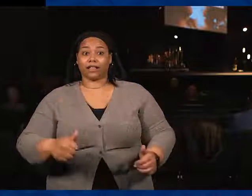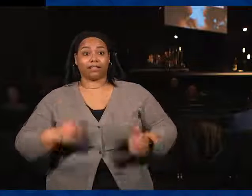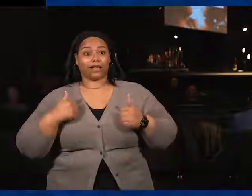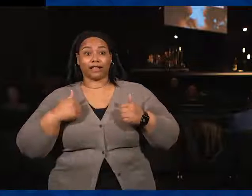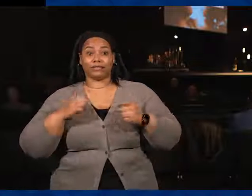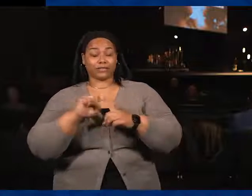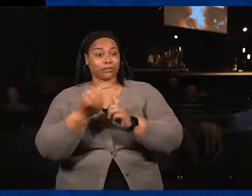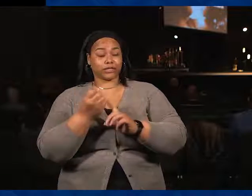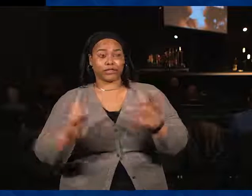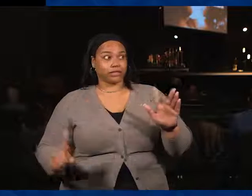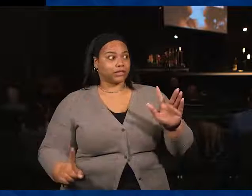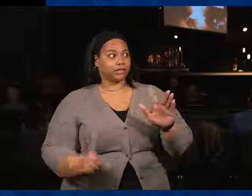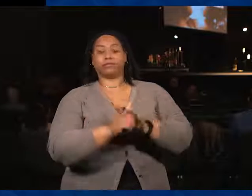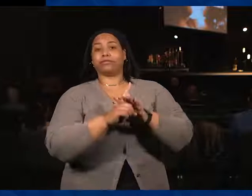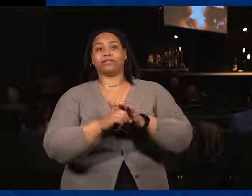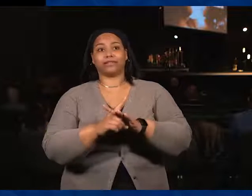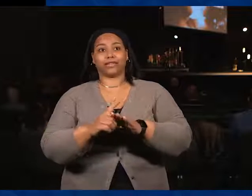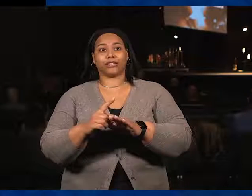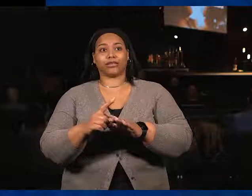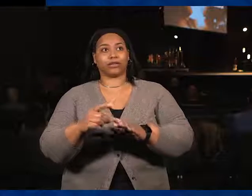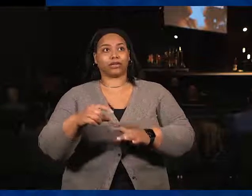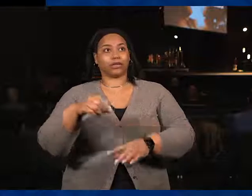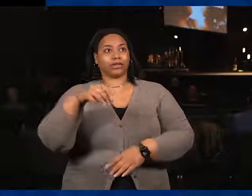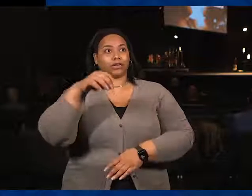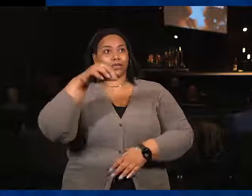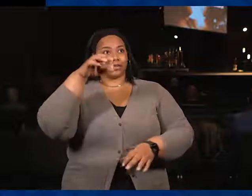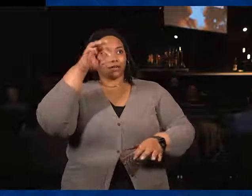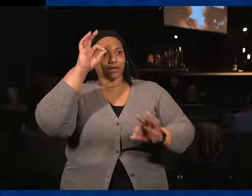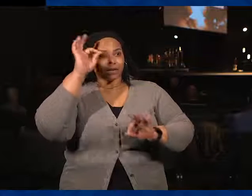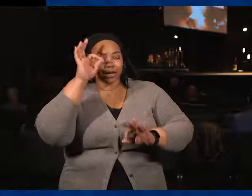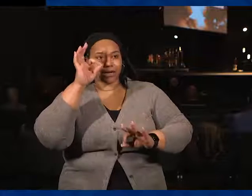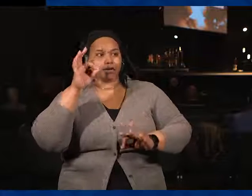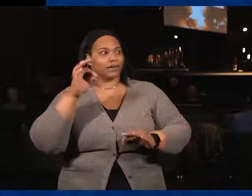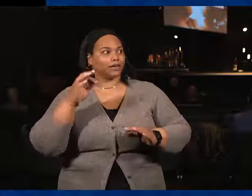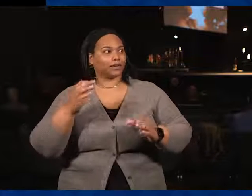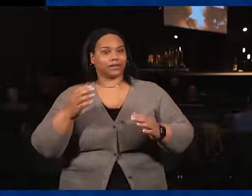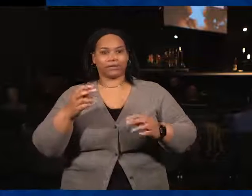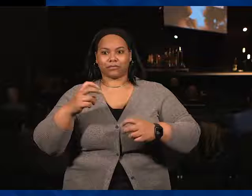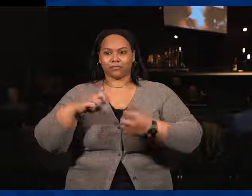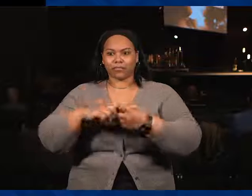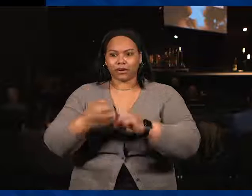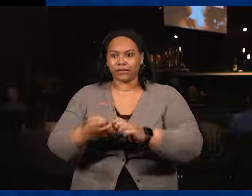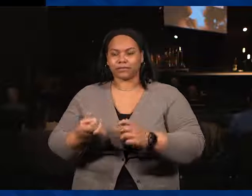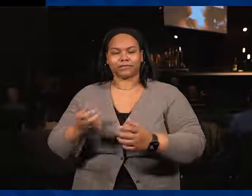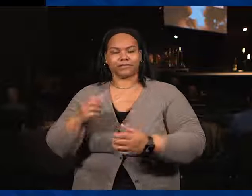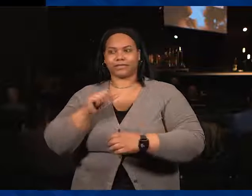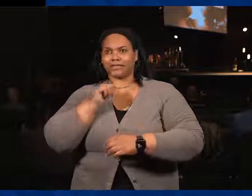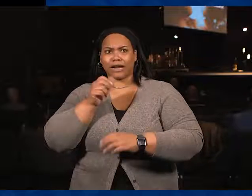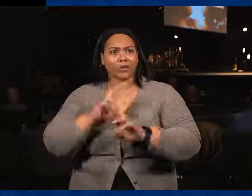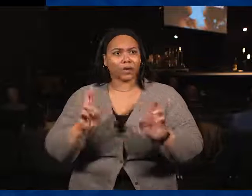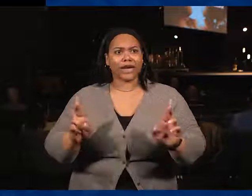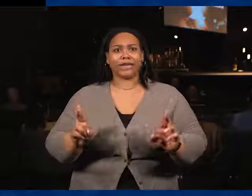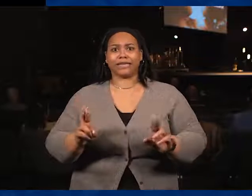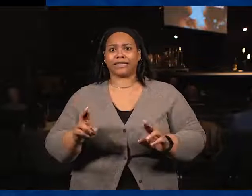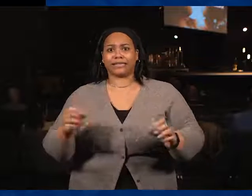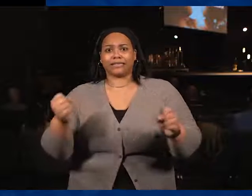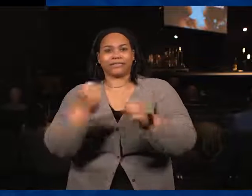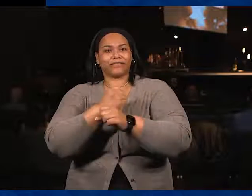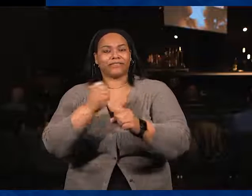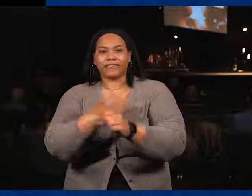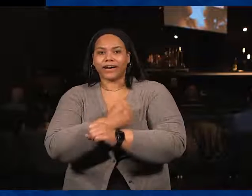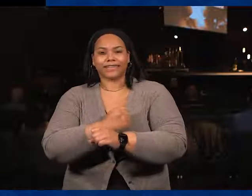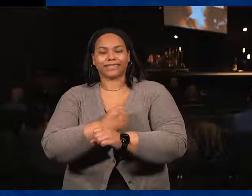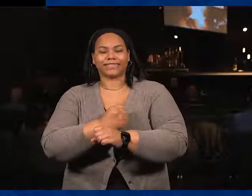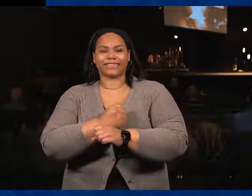stuff that you didn't see coming. Some problems that you didn't prepare for. Some fights that were not